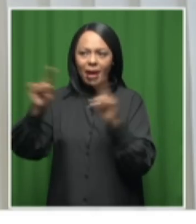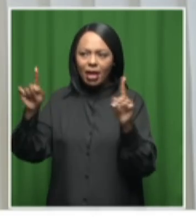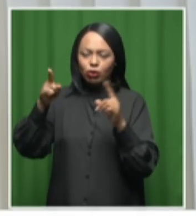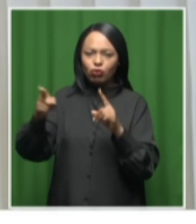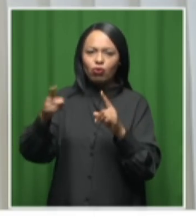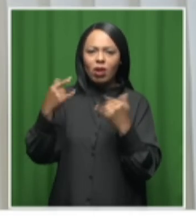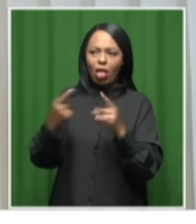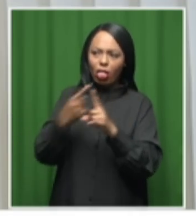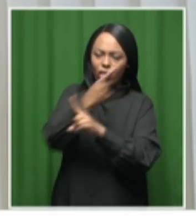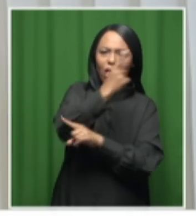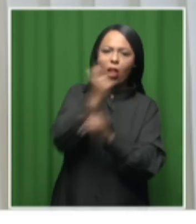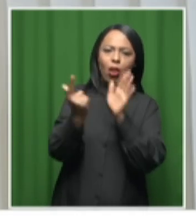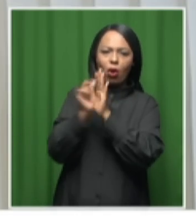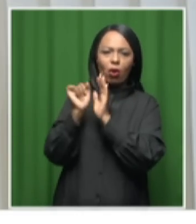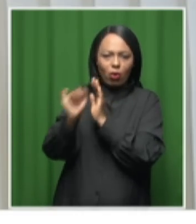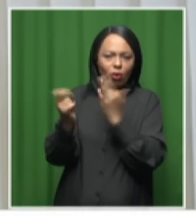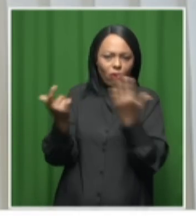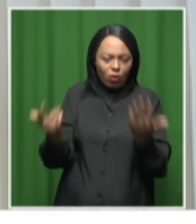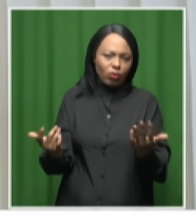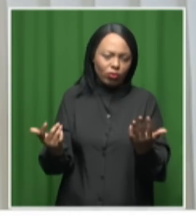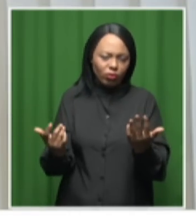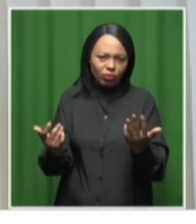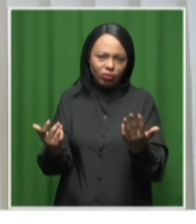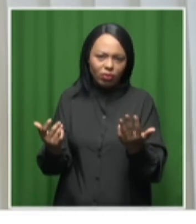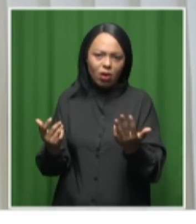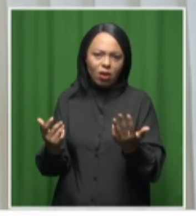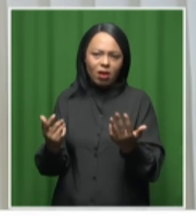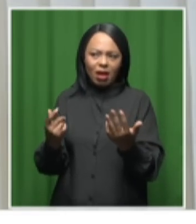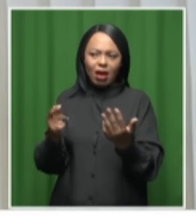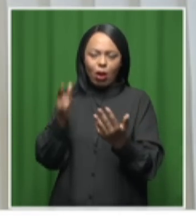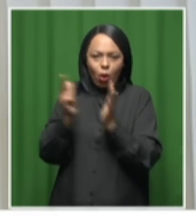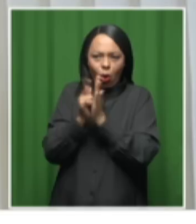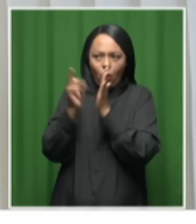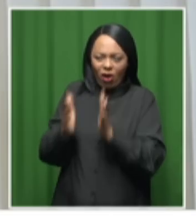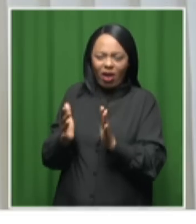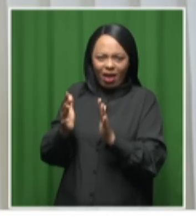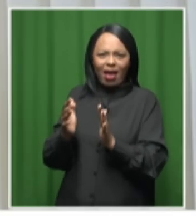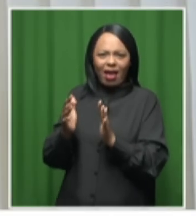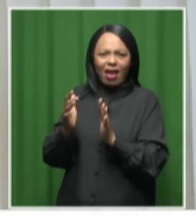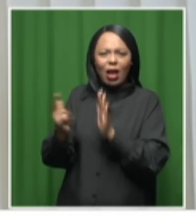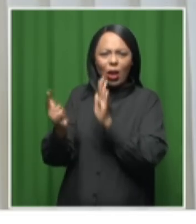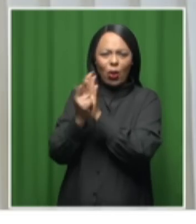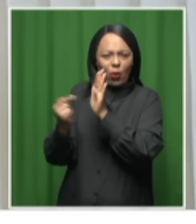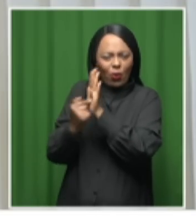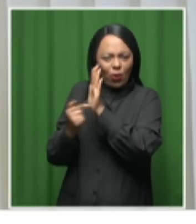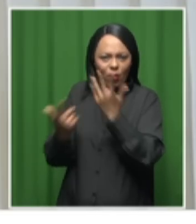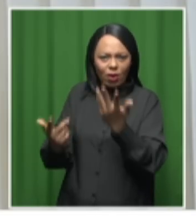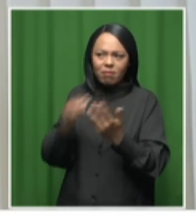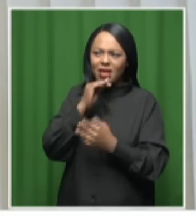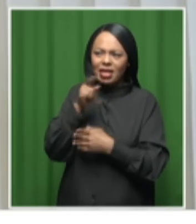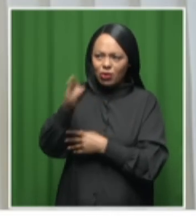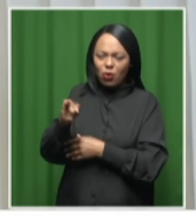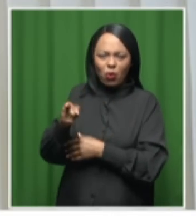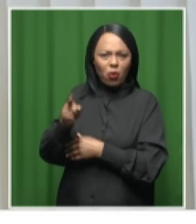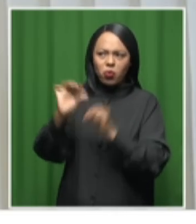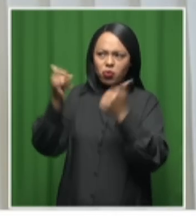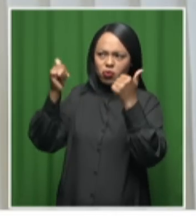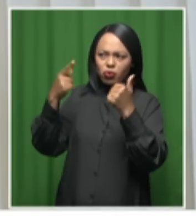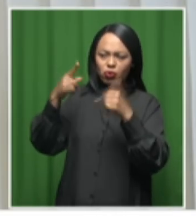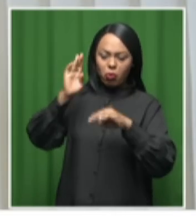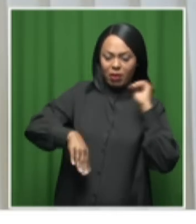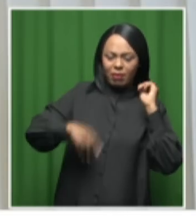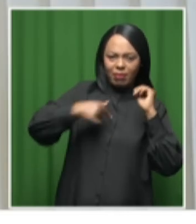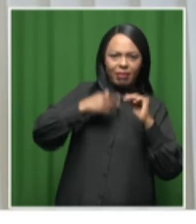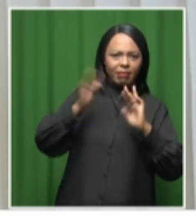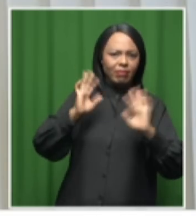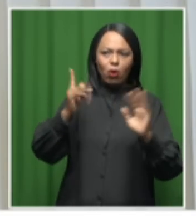conducted yourself in a manner which is unbecoming of a prosecutor. On that basis, I don't regard you having charged to prosecute, and I beg